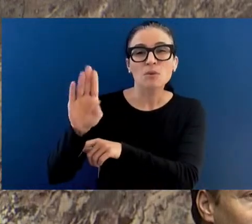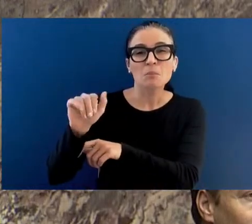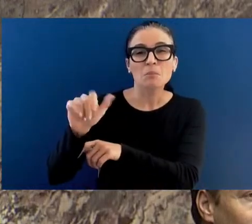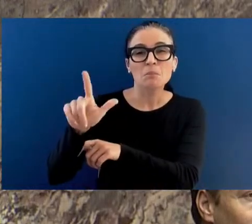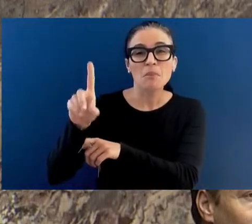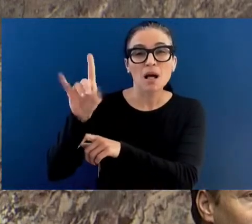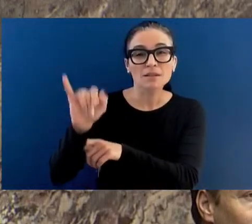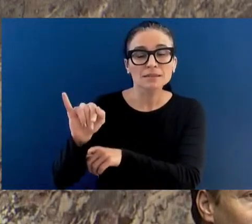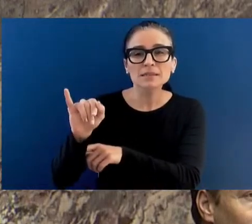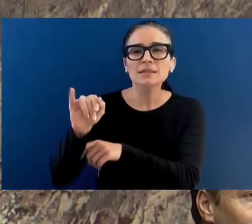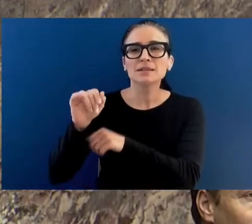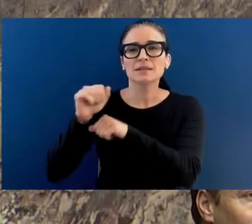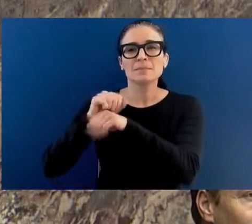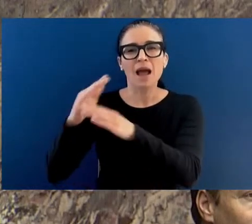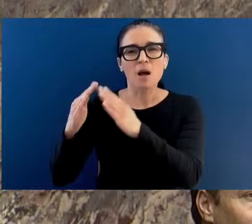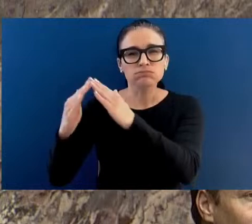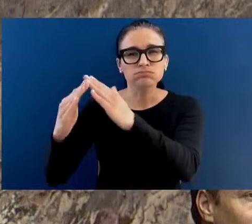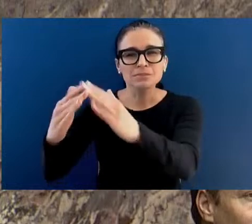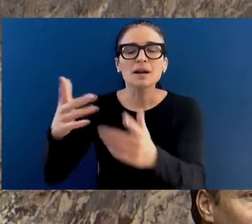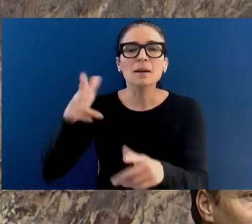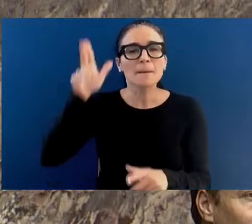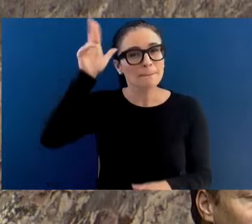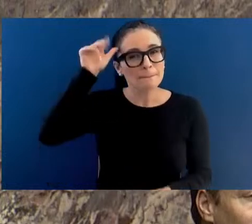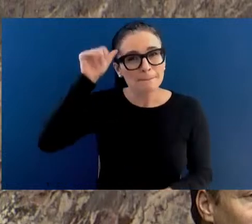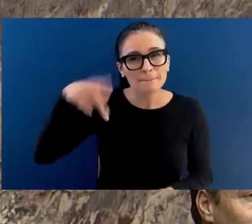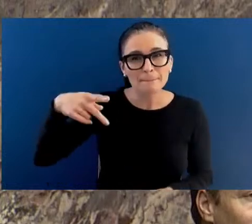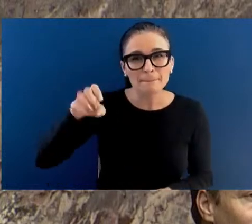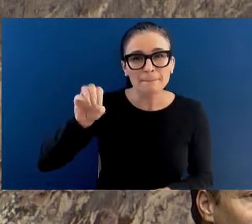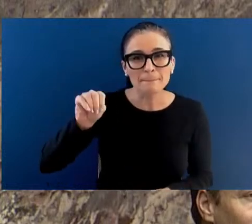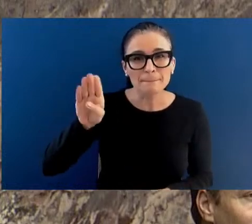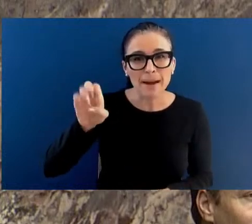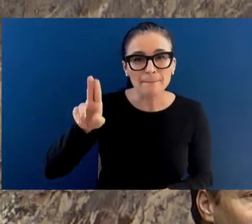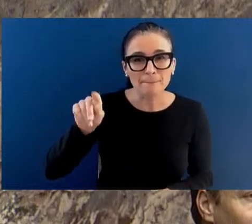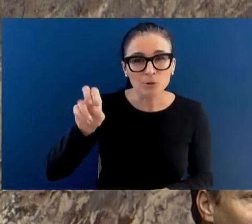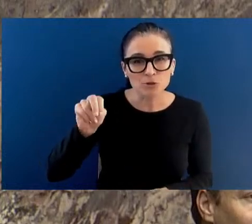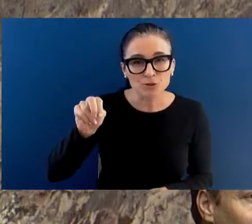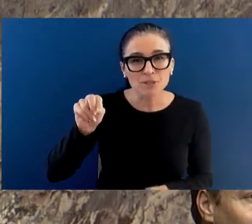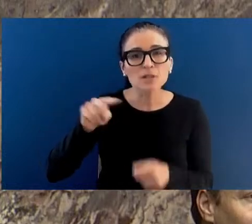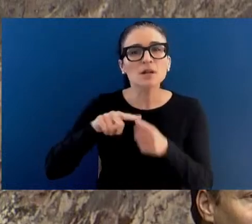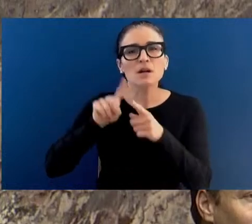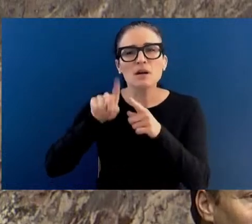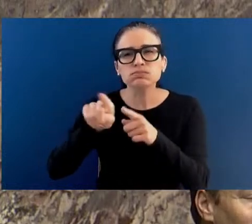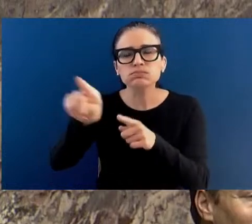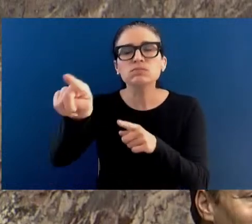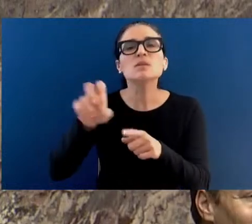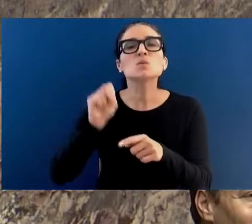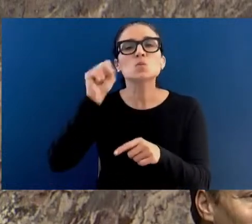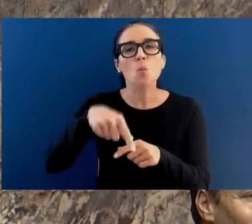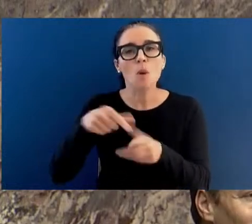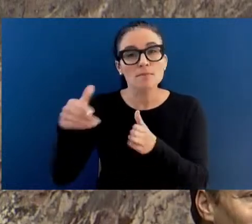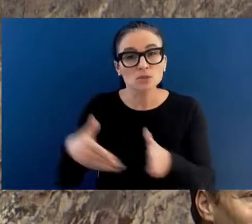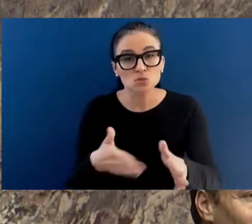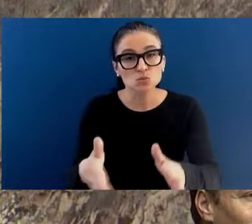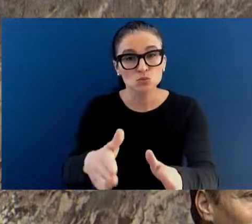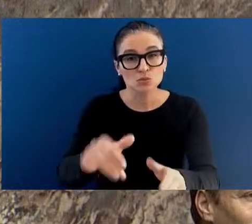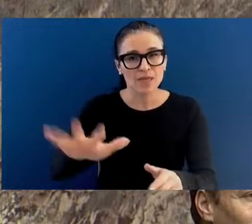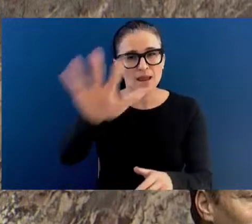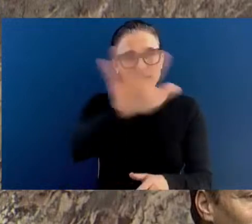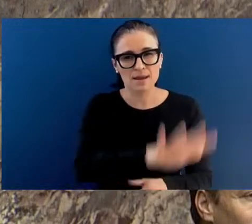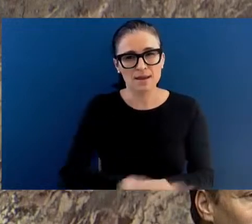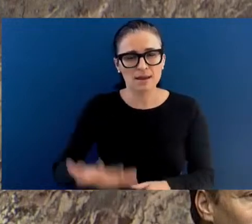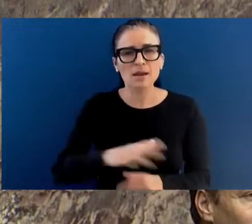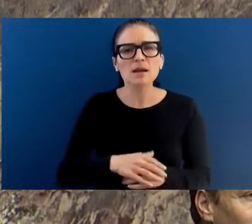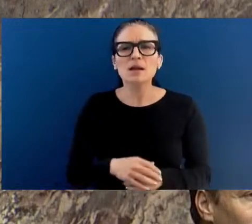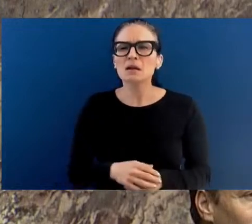ice cap to the Squamish River. A volcanic eruption in this region may seem way down the list of things to worry about, but it's not